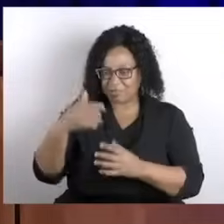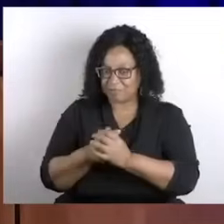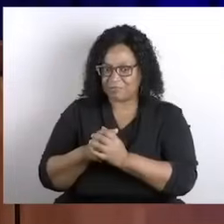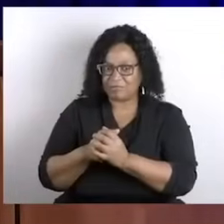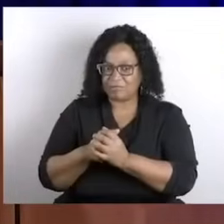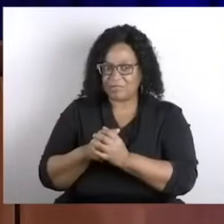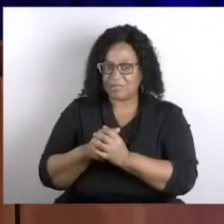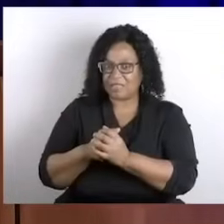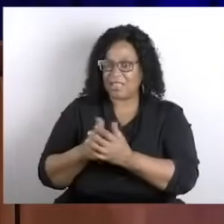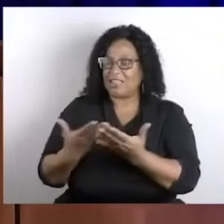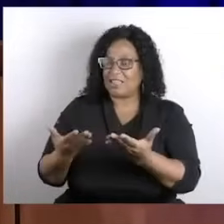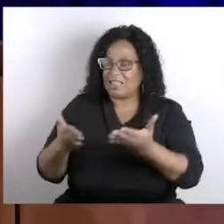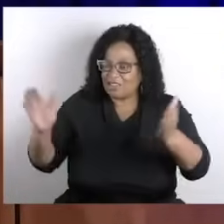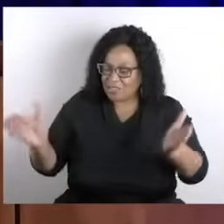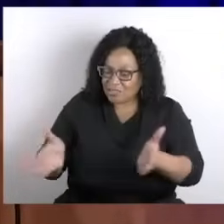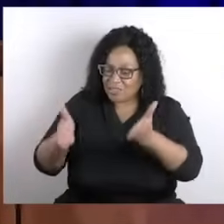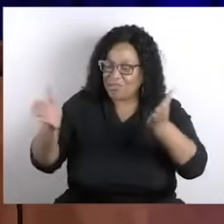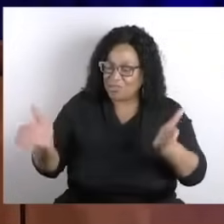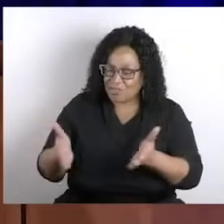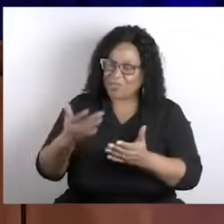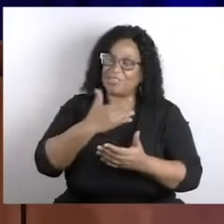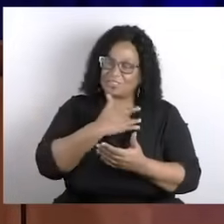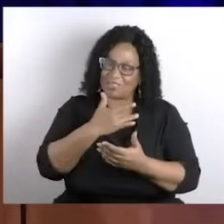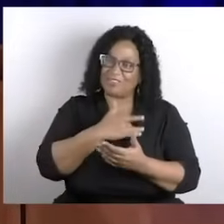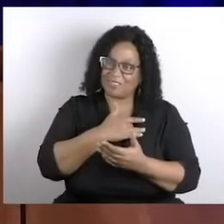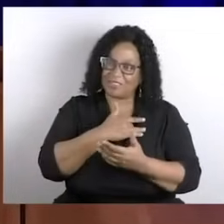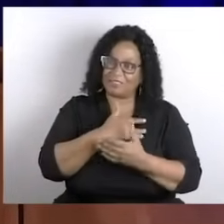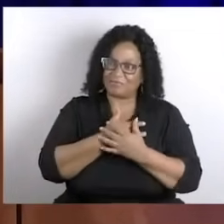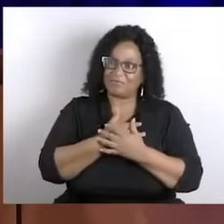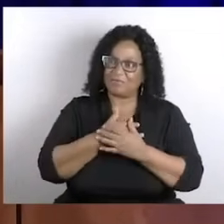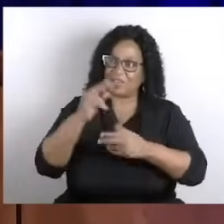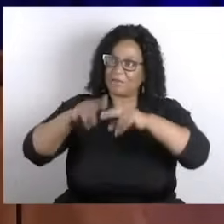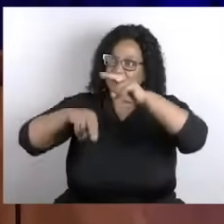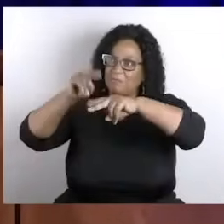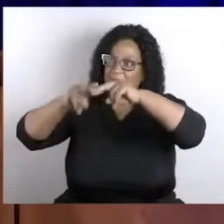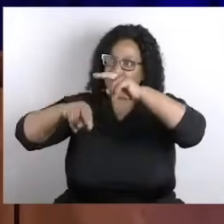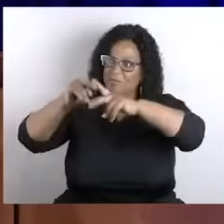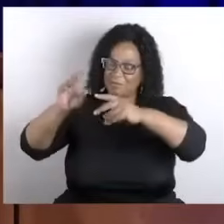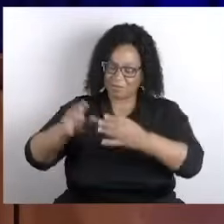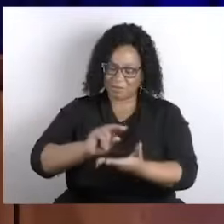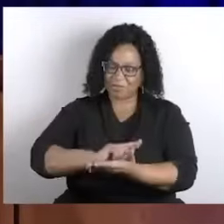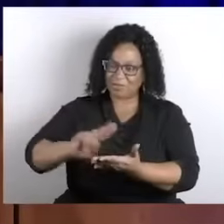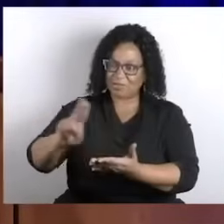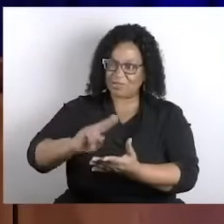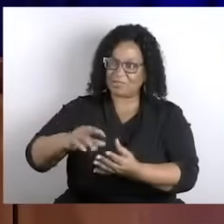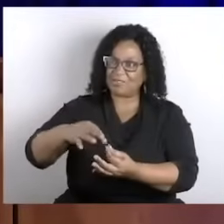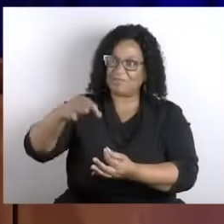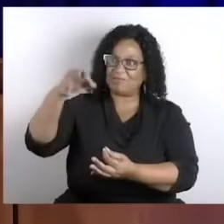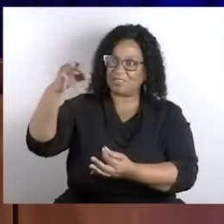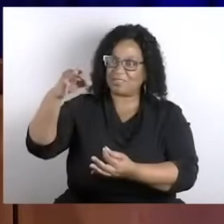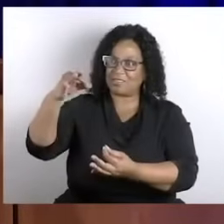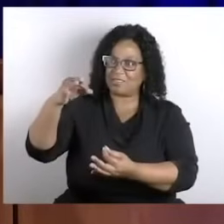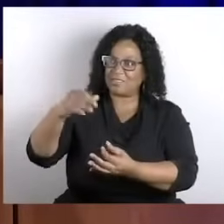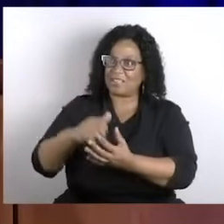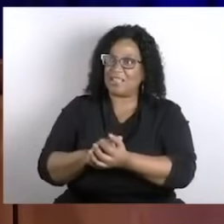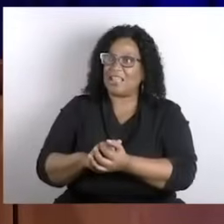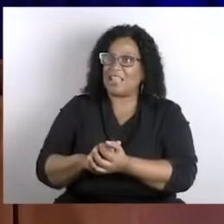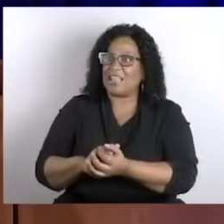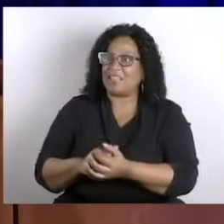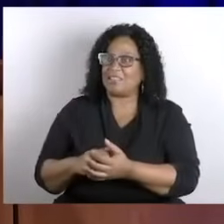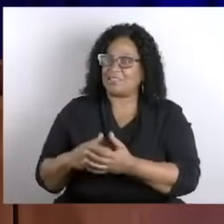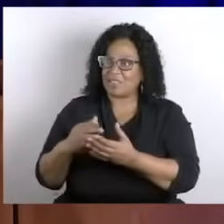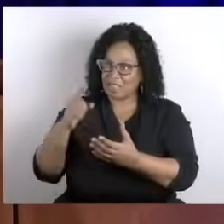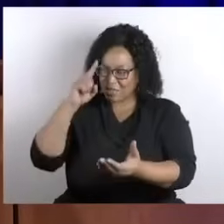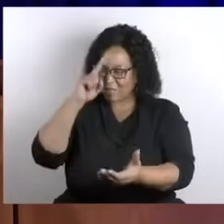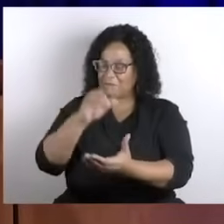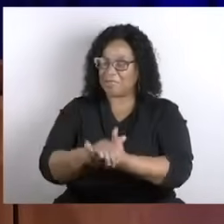you encourage their hearts, build them up in their most holy faith, so they will believe that even as